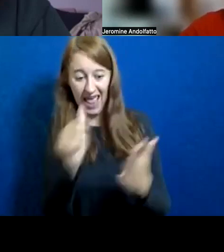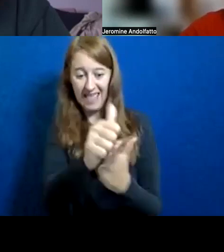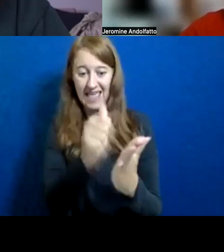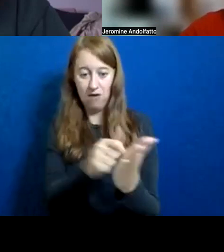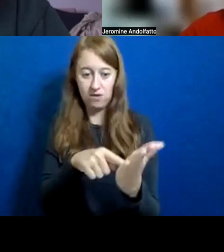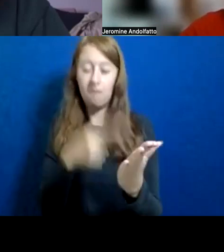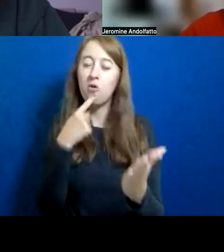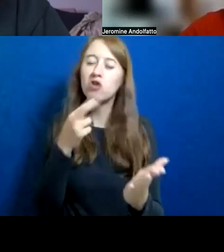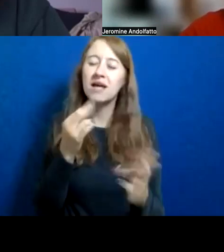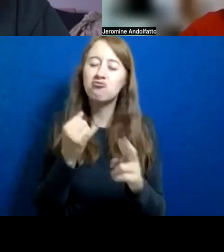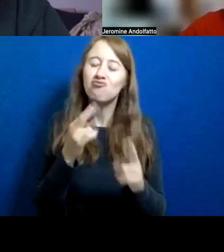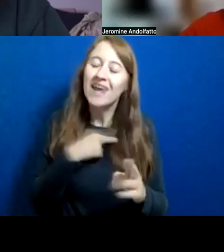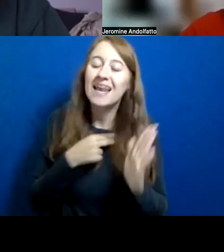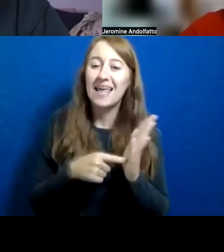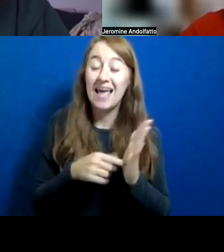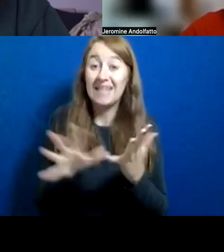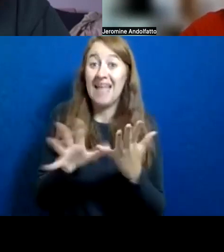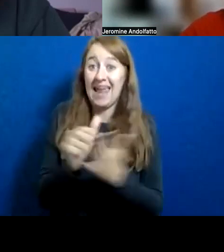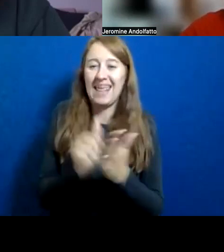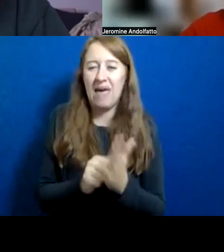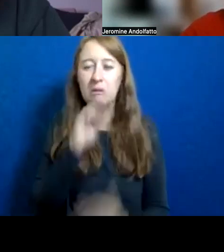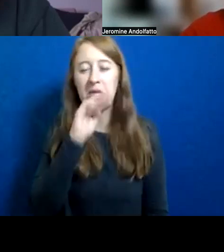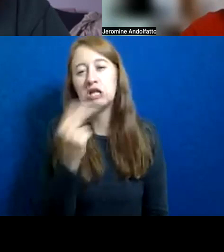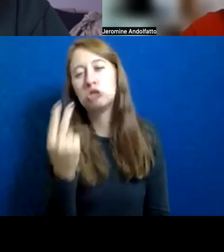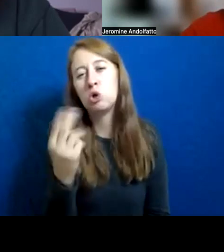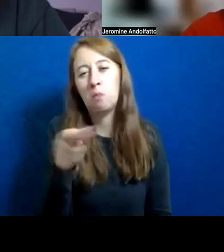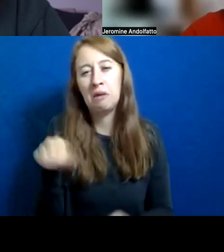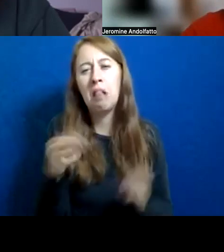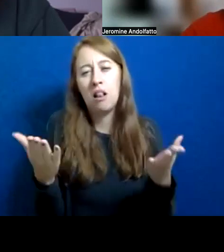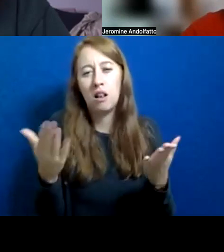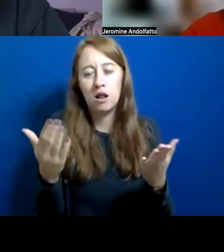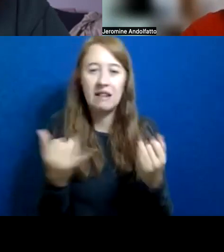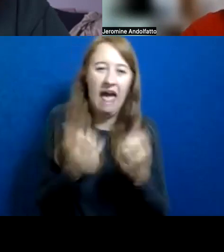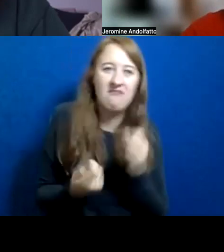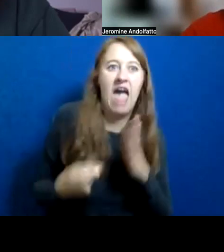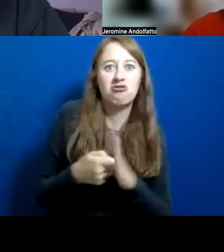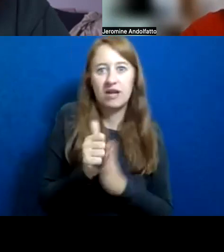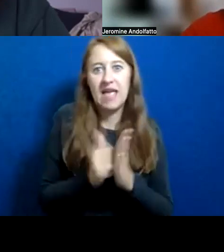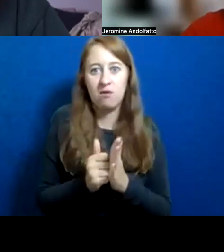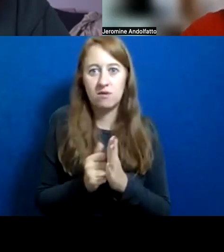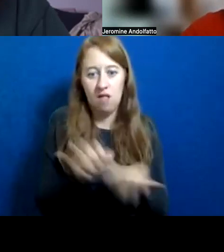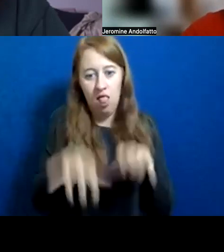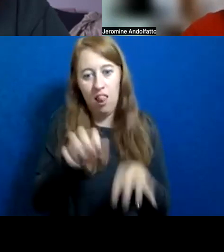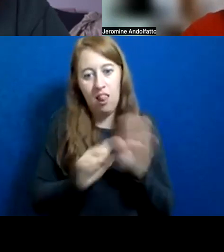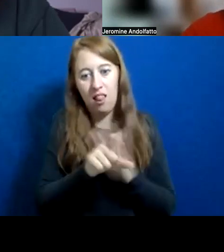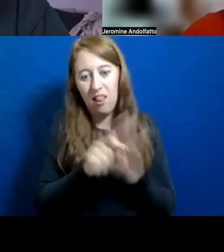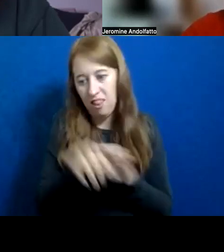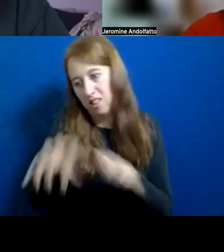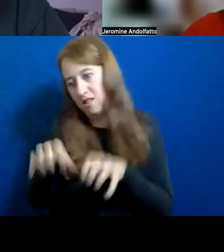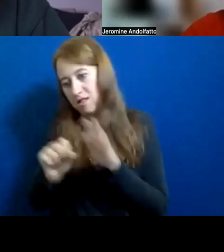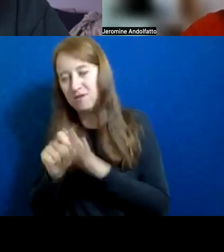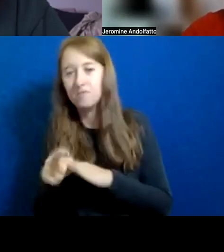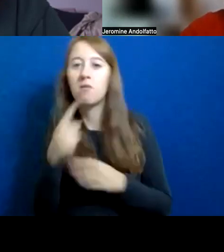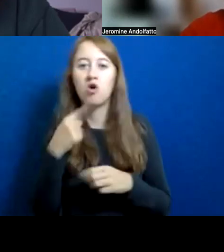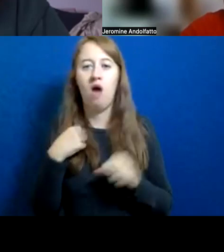them realistically, and they've got several accounts. But so it seems like a lot more, and it seems but it's definitely not something that we take lightly